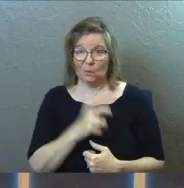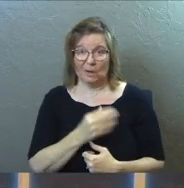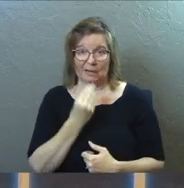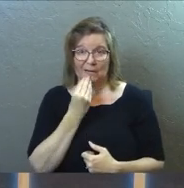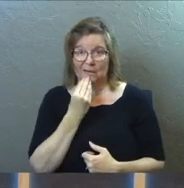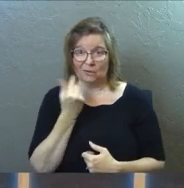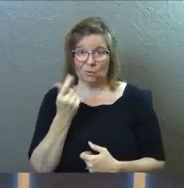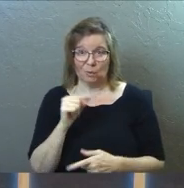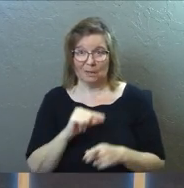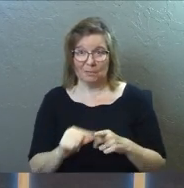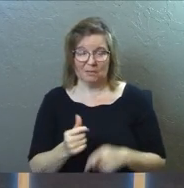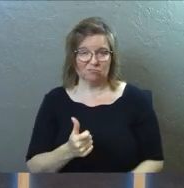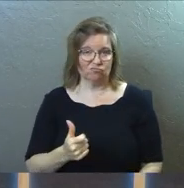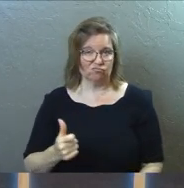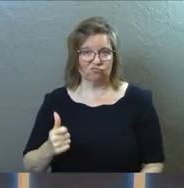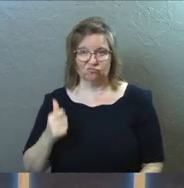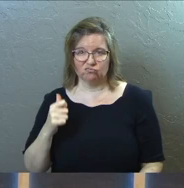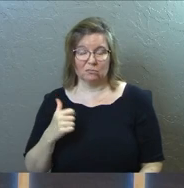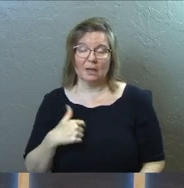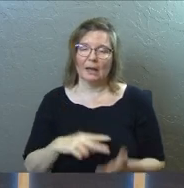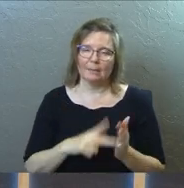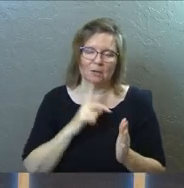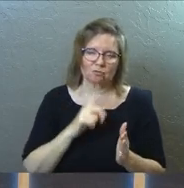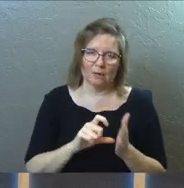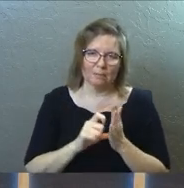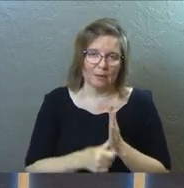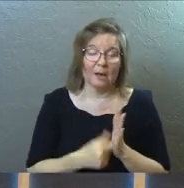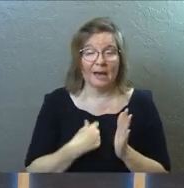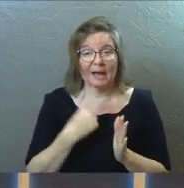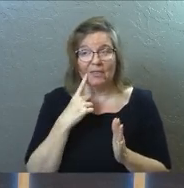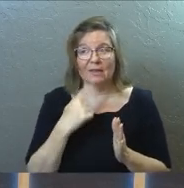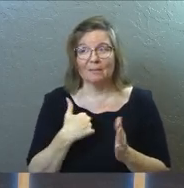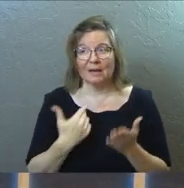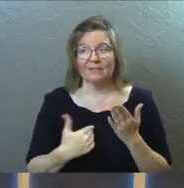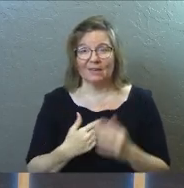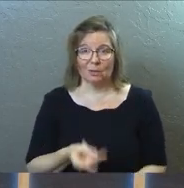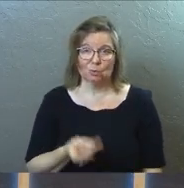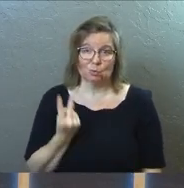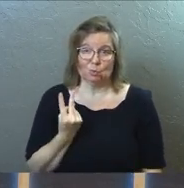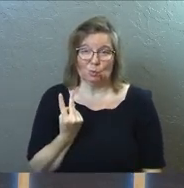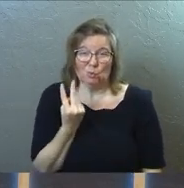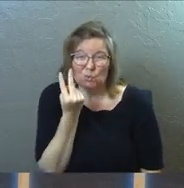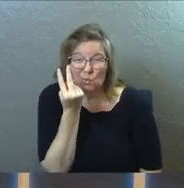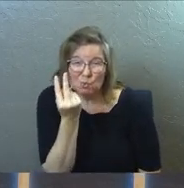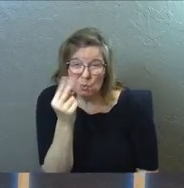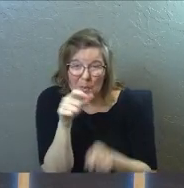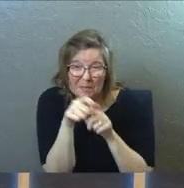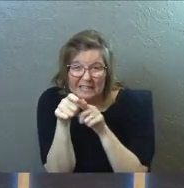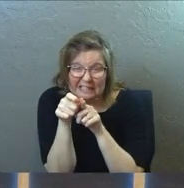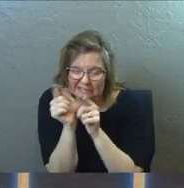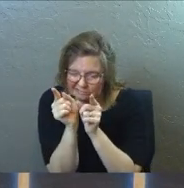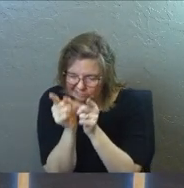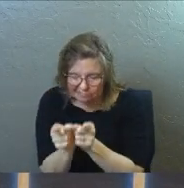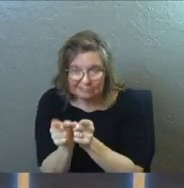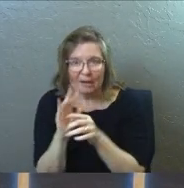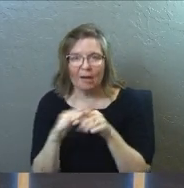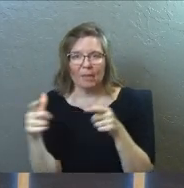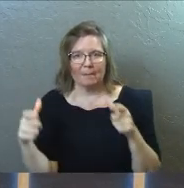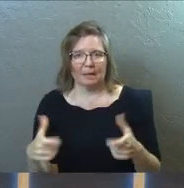on their plate, and I mean, I'm not trying to be impressive here. I think we might have had two of them, two green beans on the